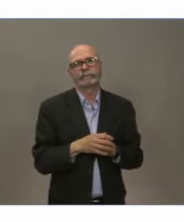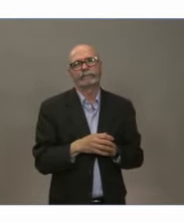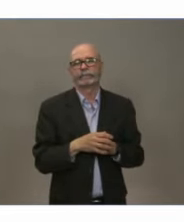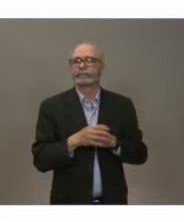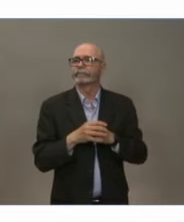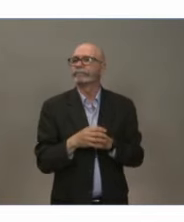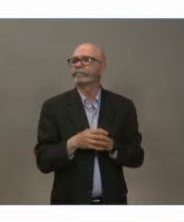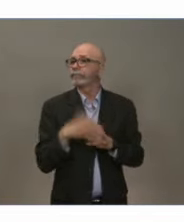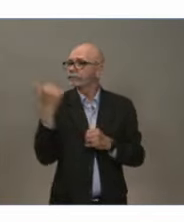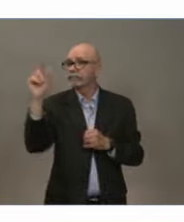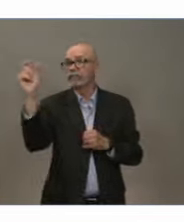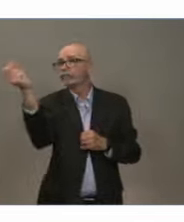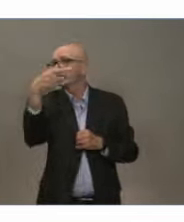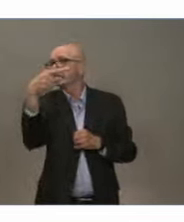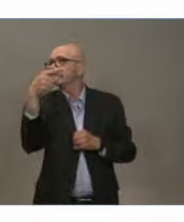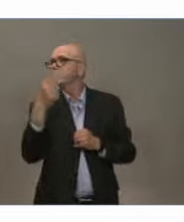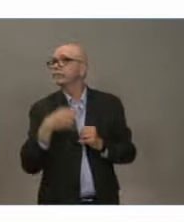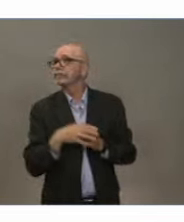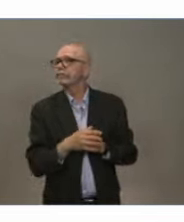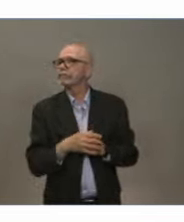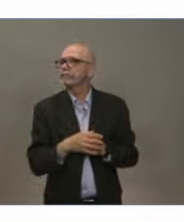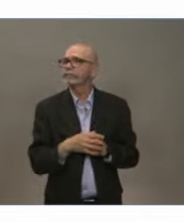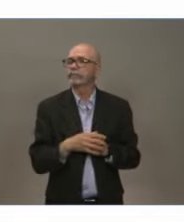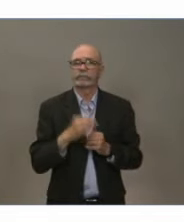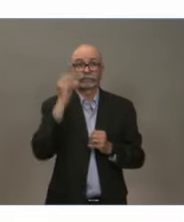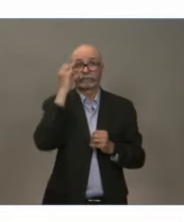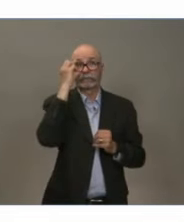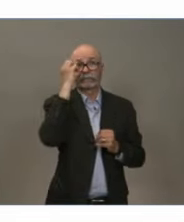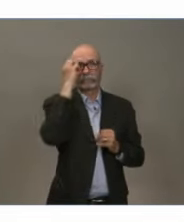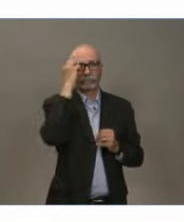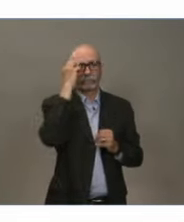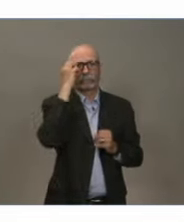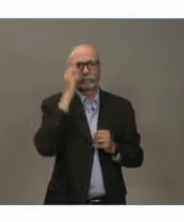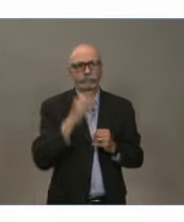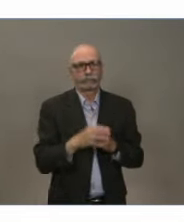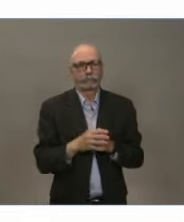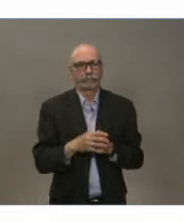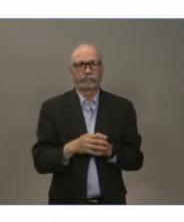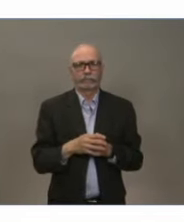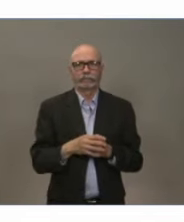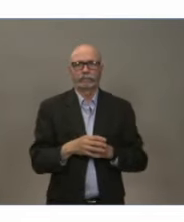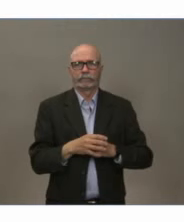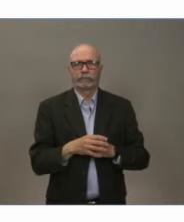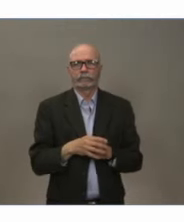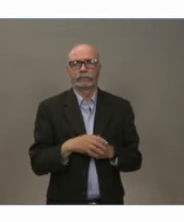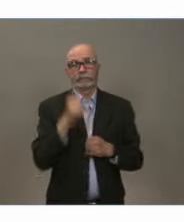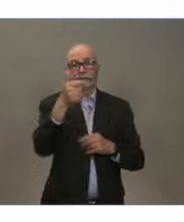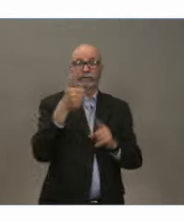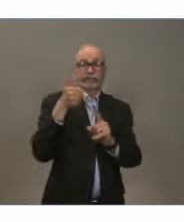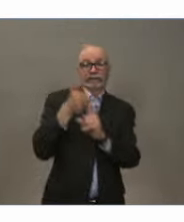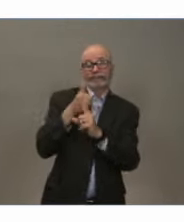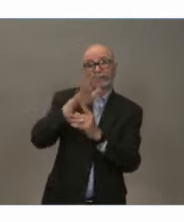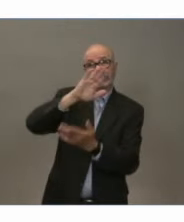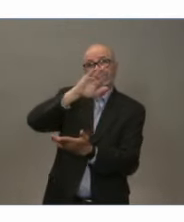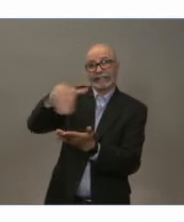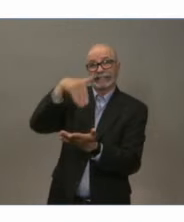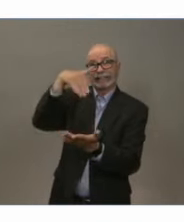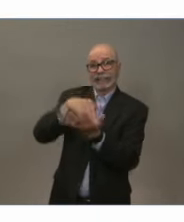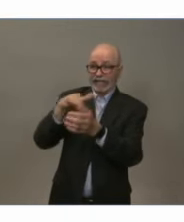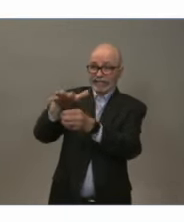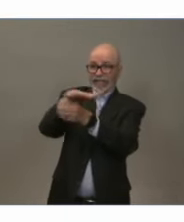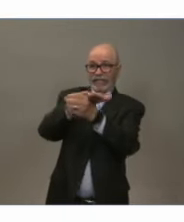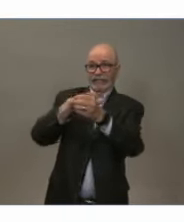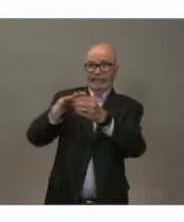This is regarding the number of cases that are in the central zone compared to the rest of the province. It's quite a